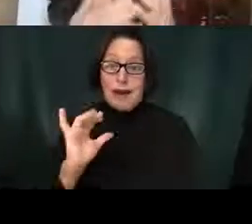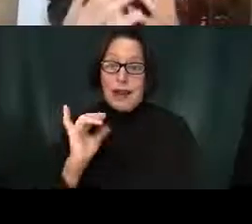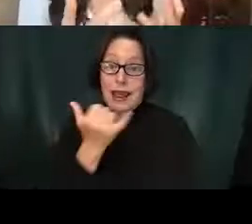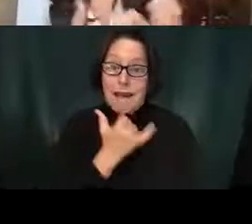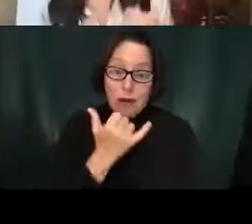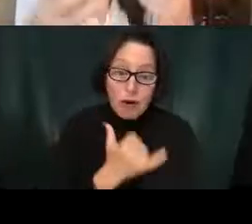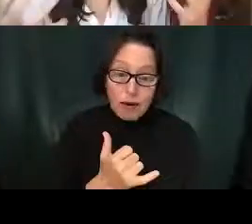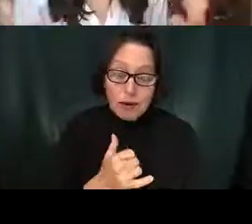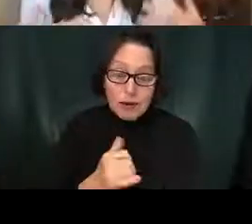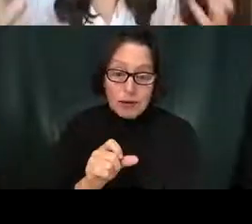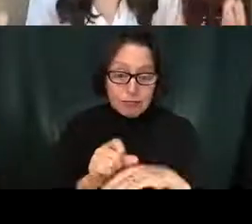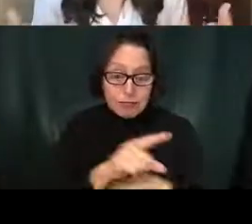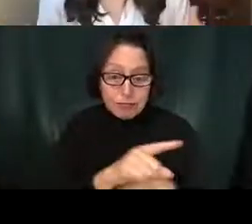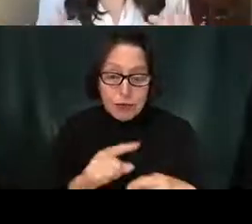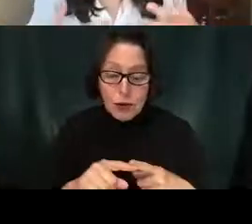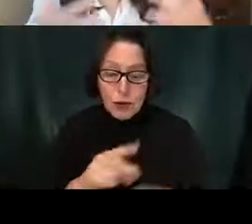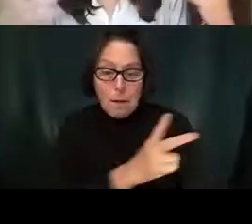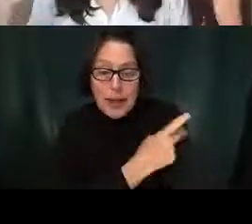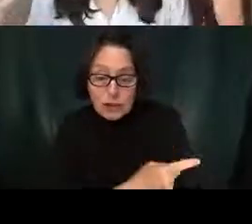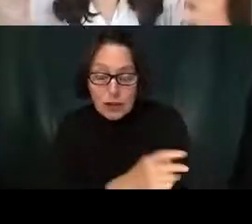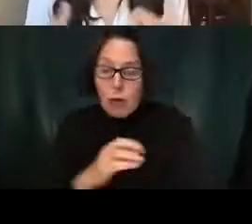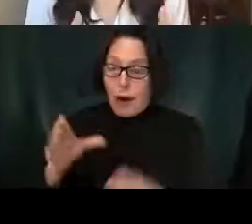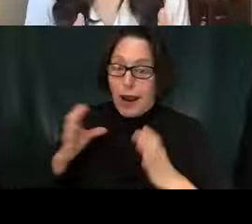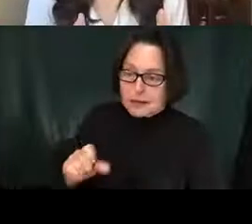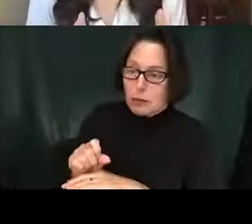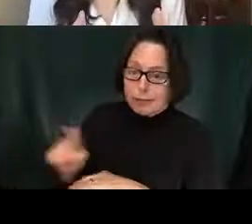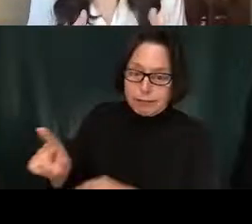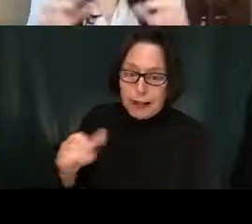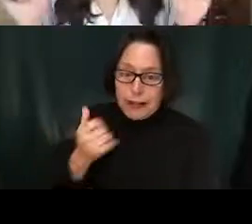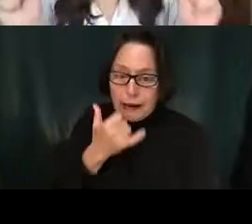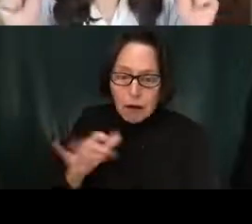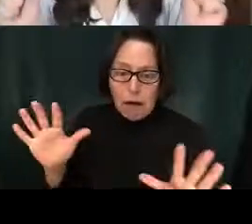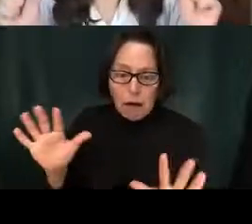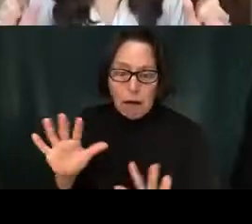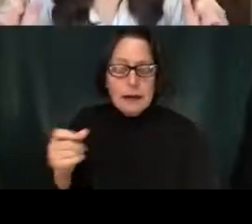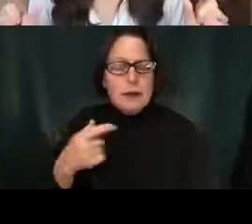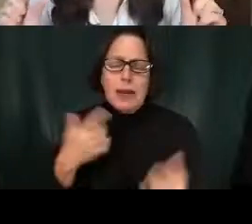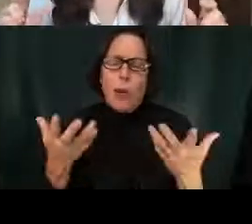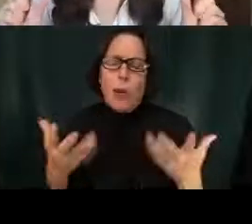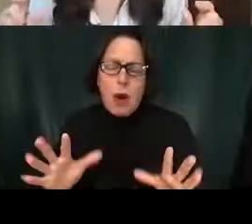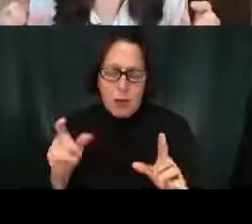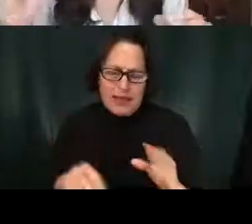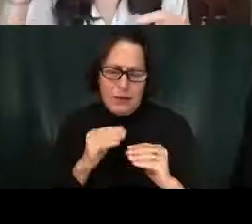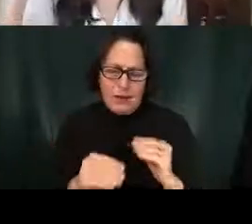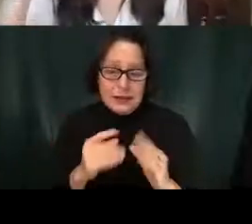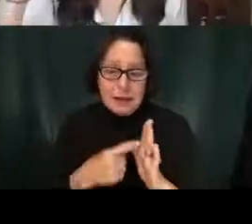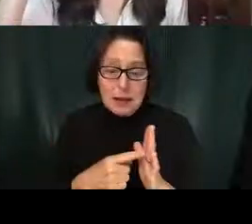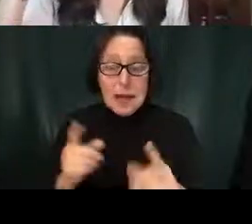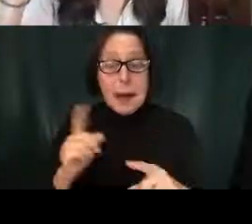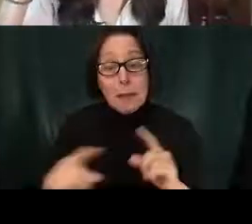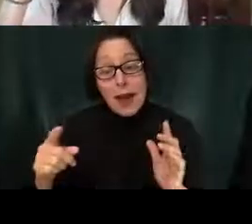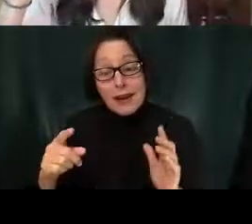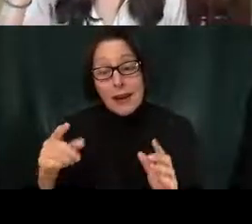go out to a patient or a customer, or, we need to fix something now. But more often than not in our organizations, we